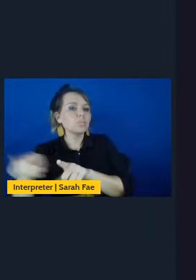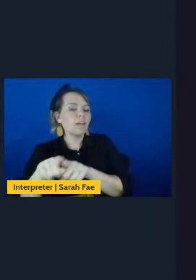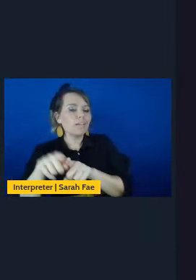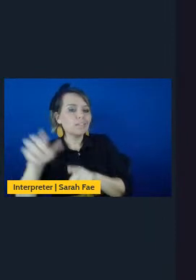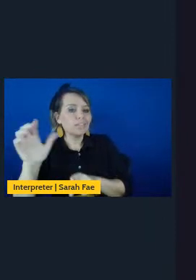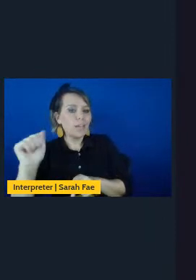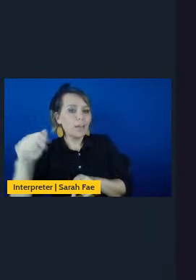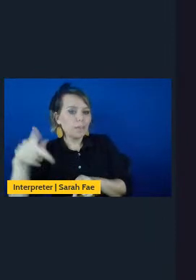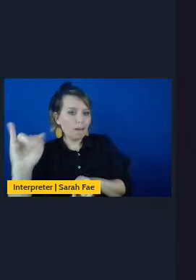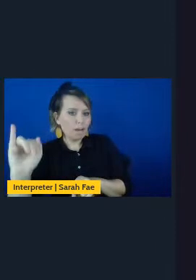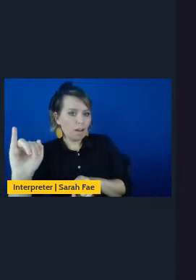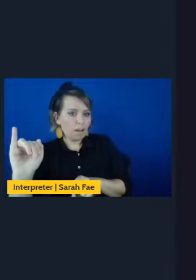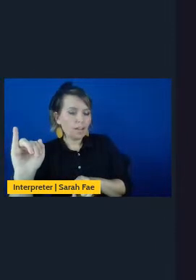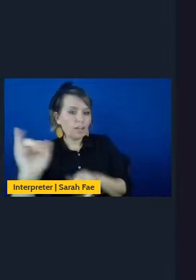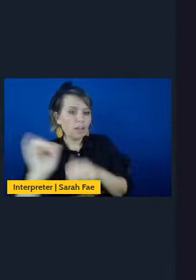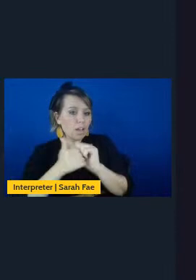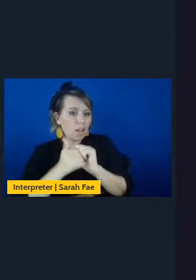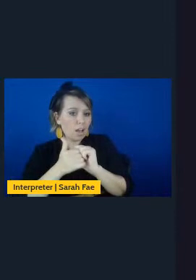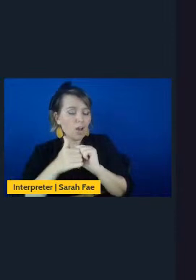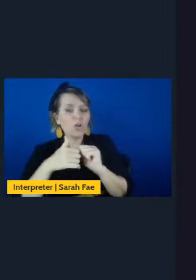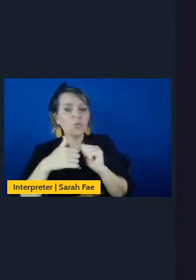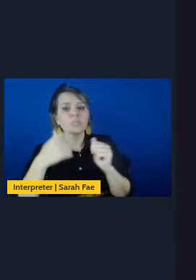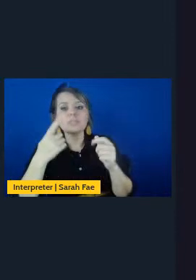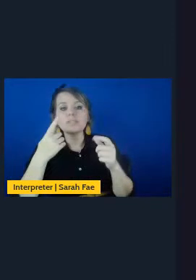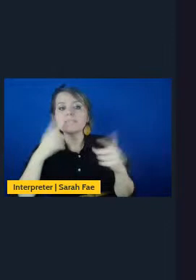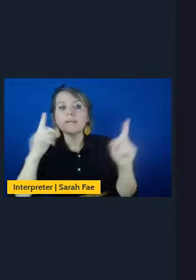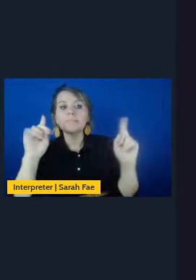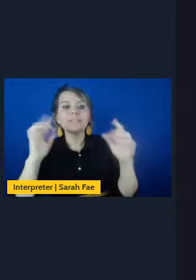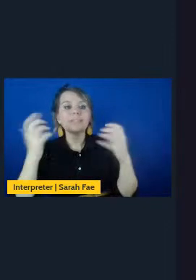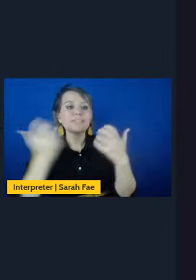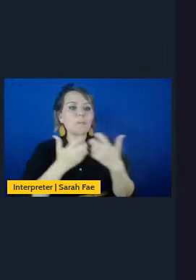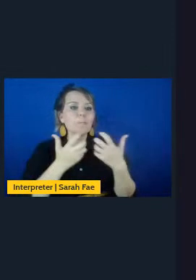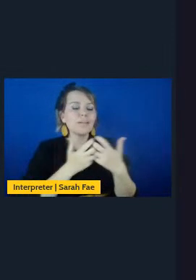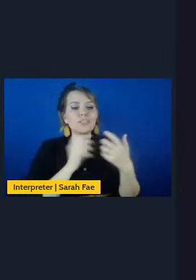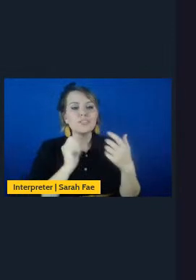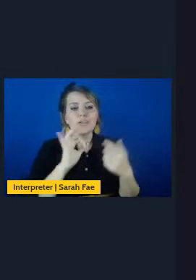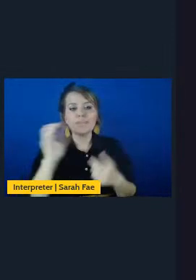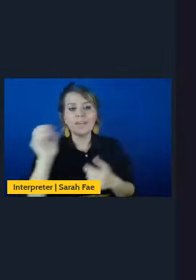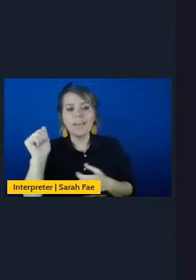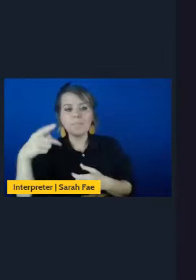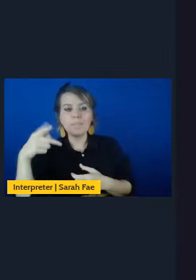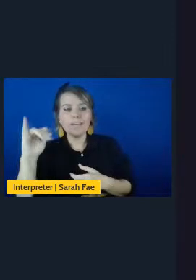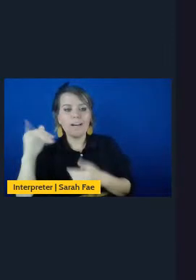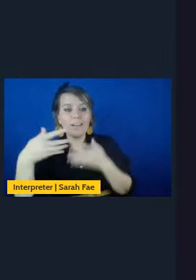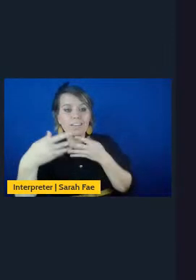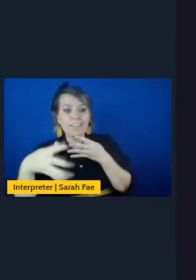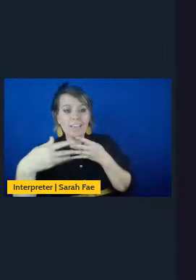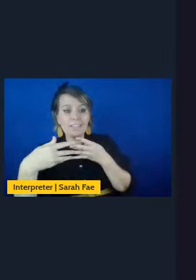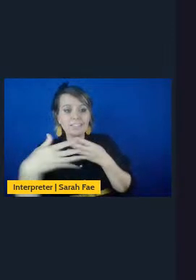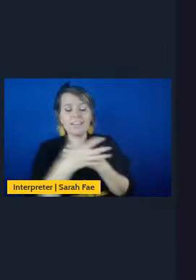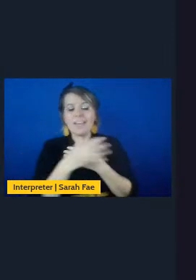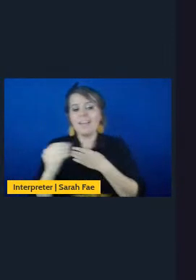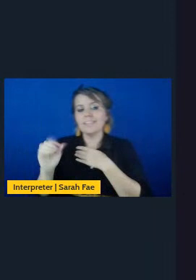by leveraging the famous serverless combination of an API gateway and Lambda.